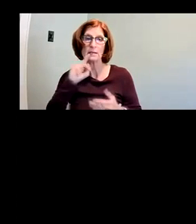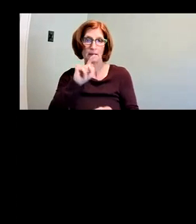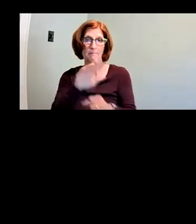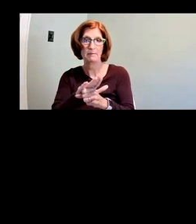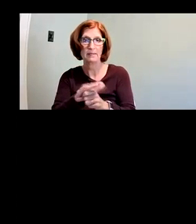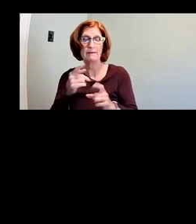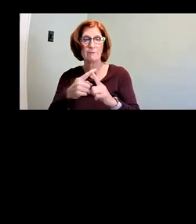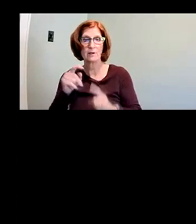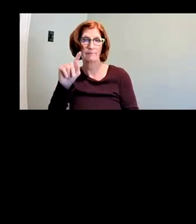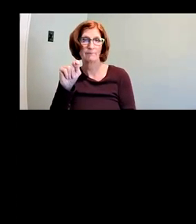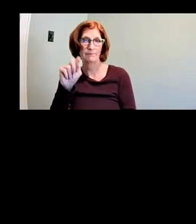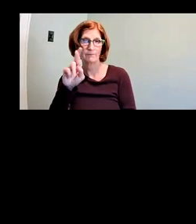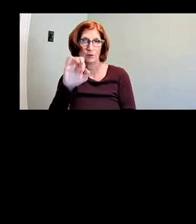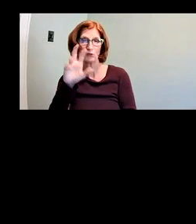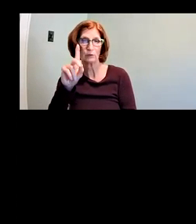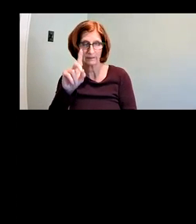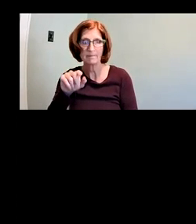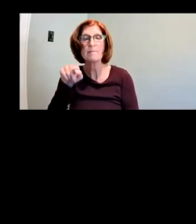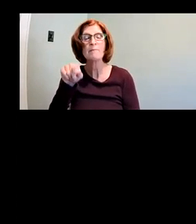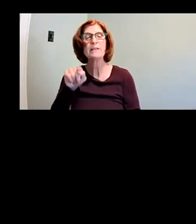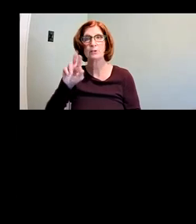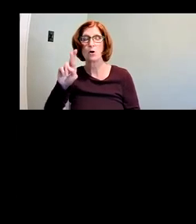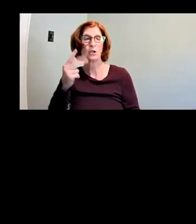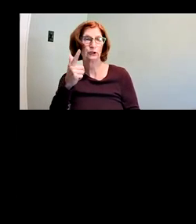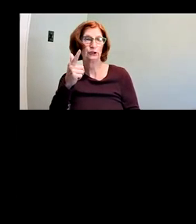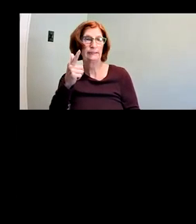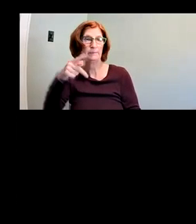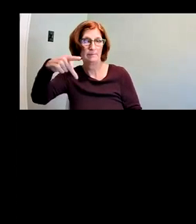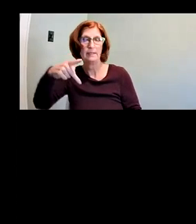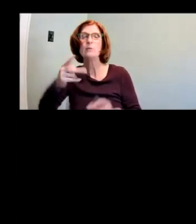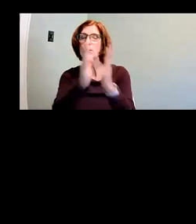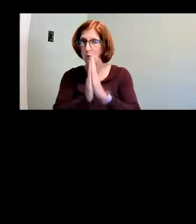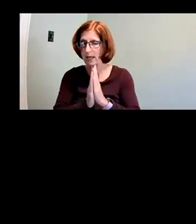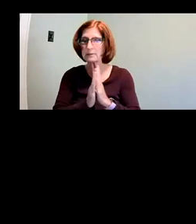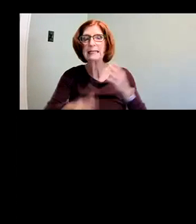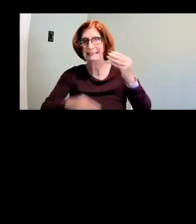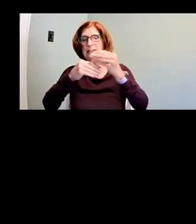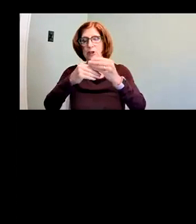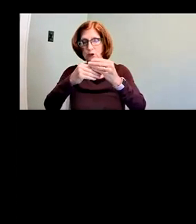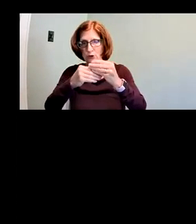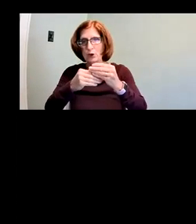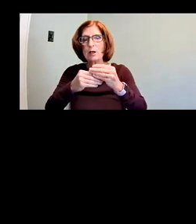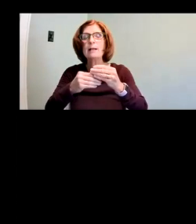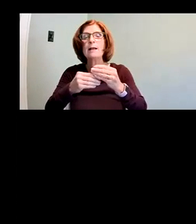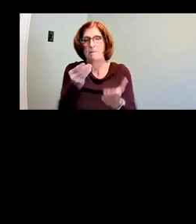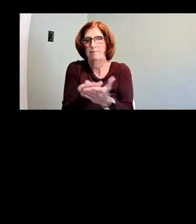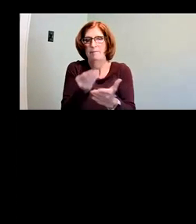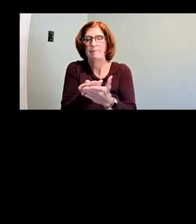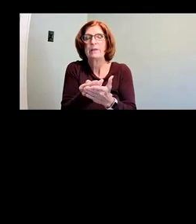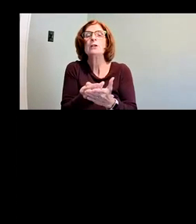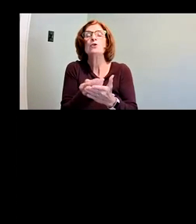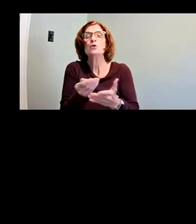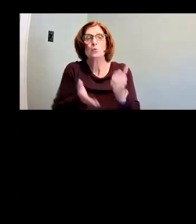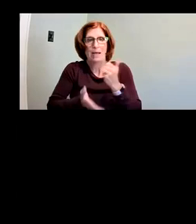This $450,000 RGP request would be an additional source of soft financing to help bring this project to